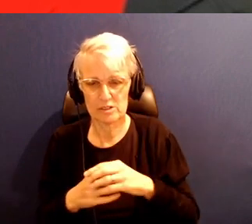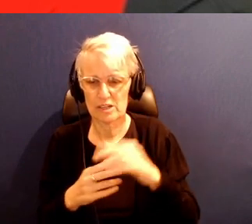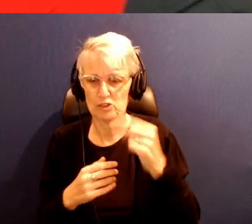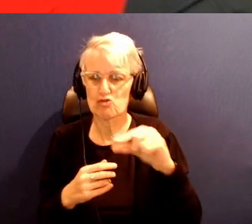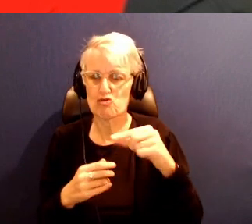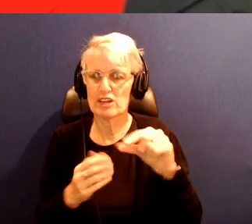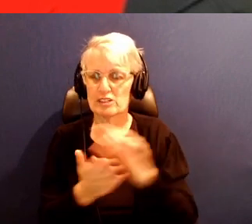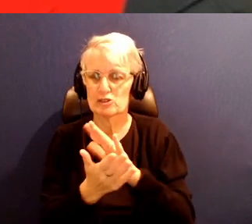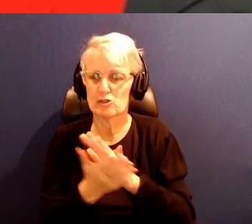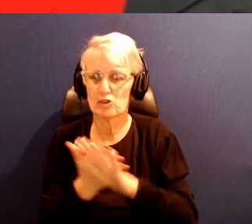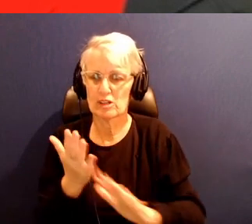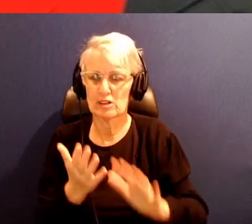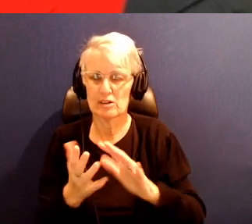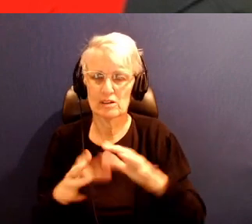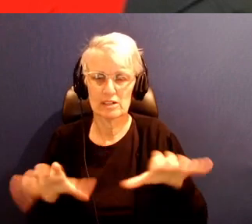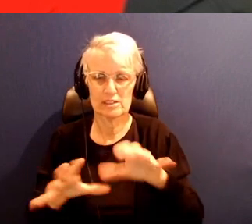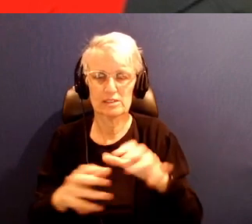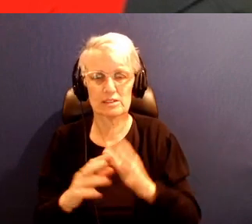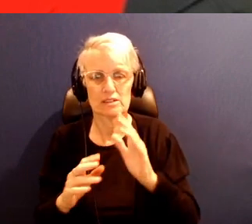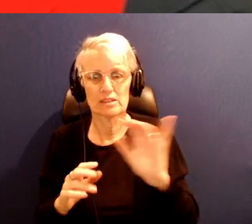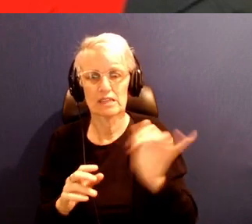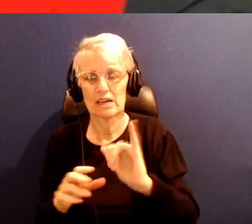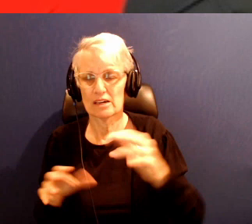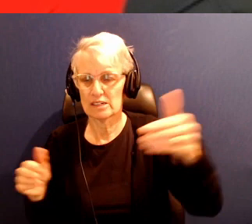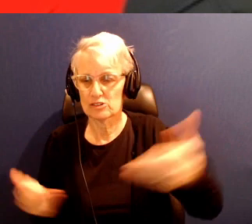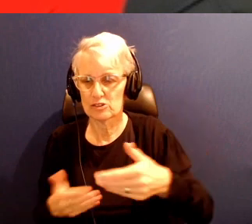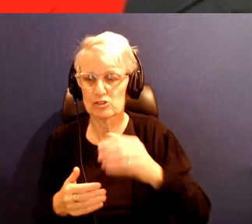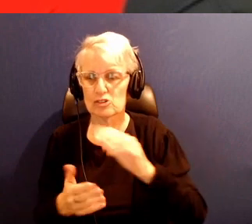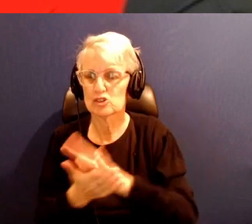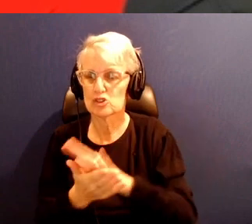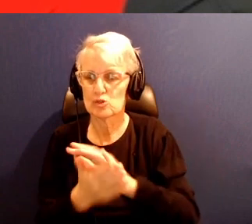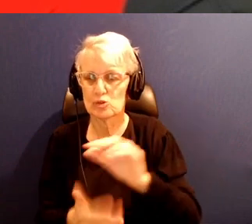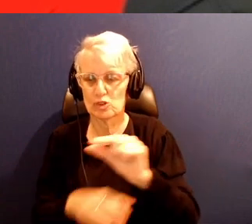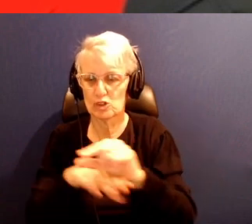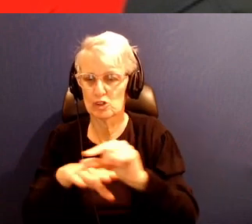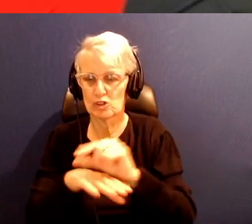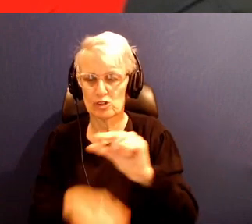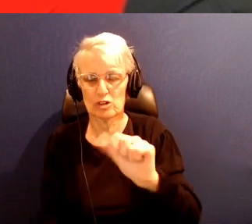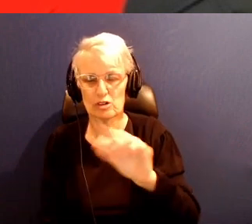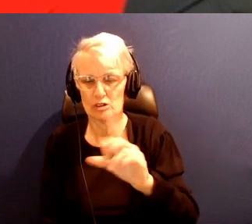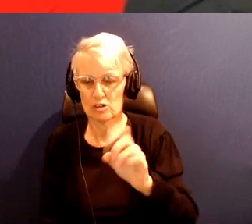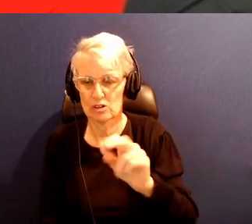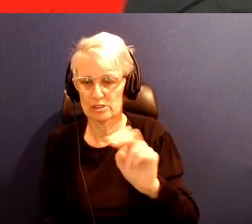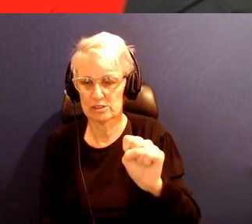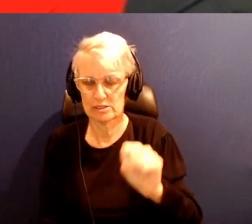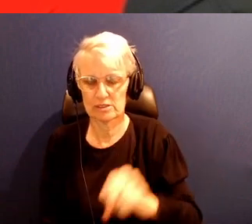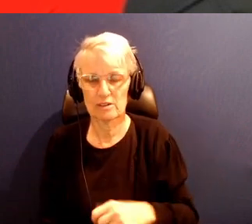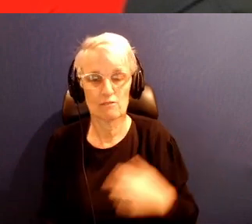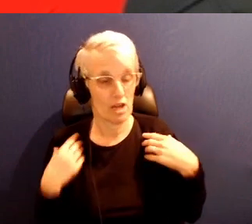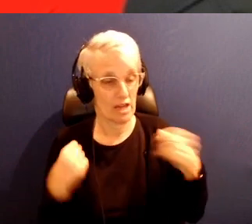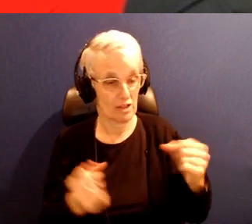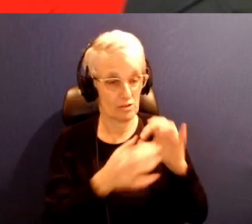greening school activities, such as introducing school gardens. For health